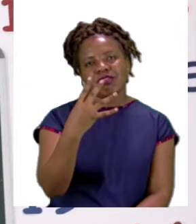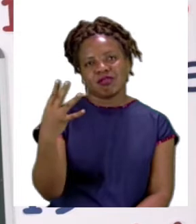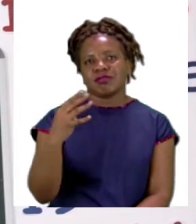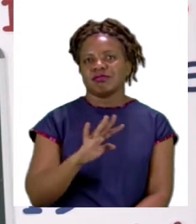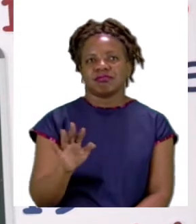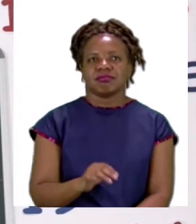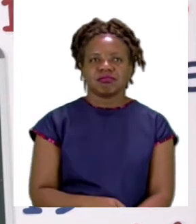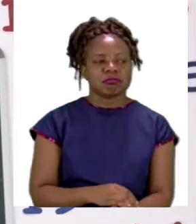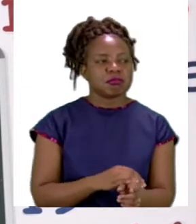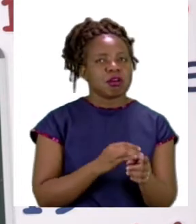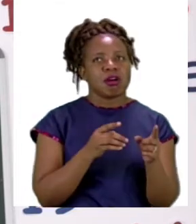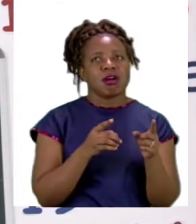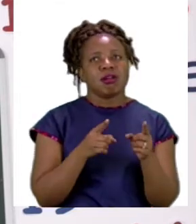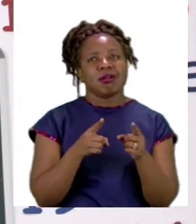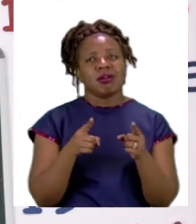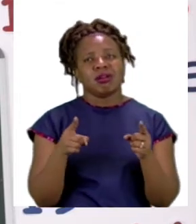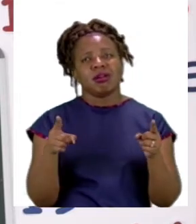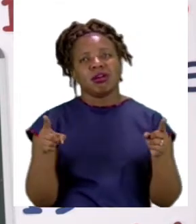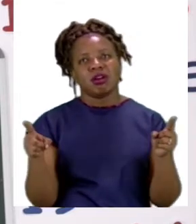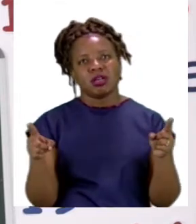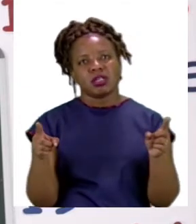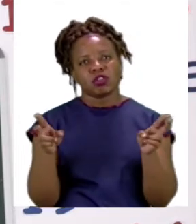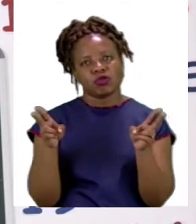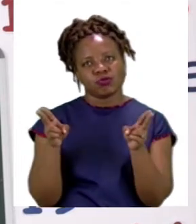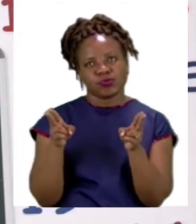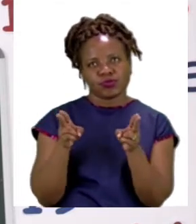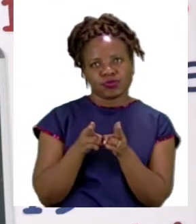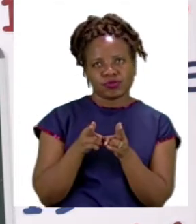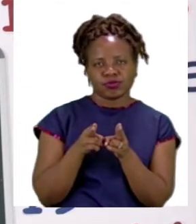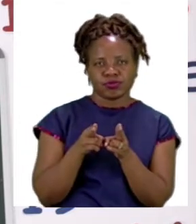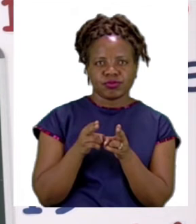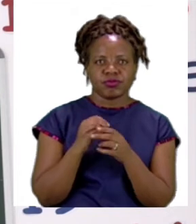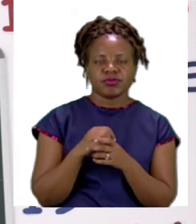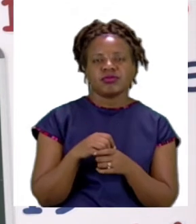this long sum has now become